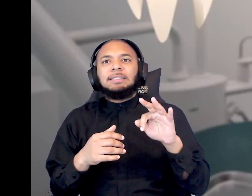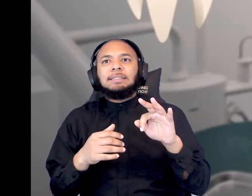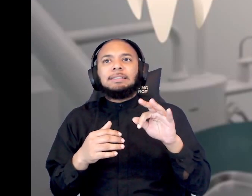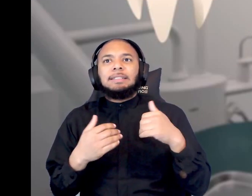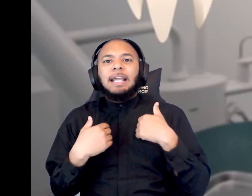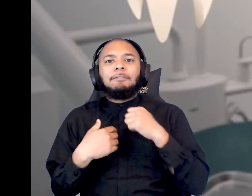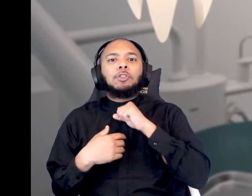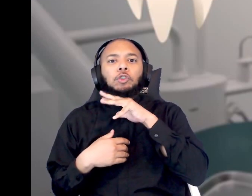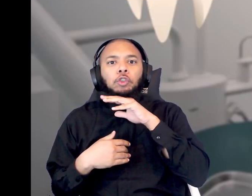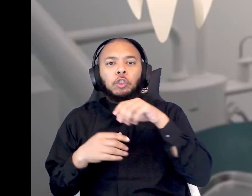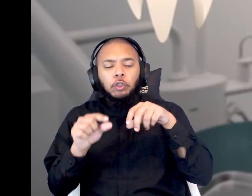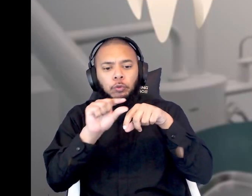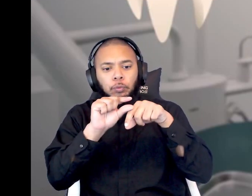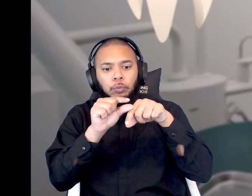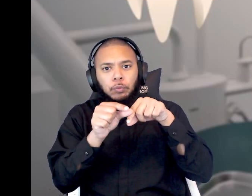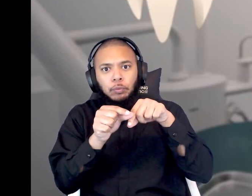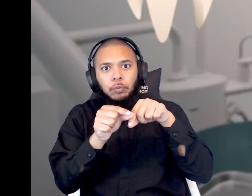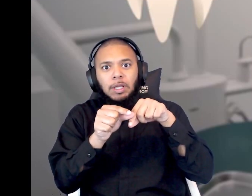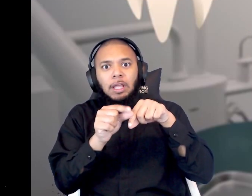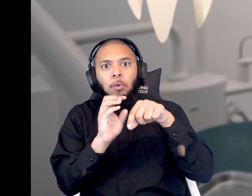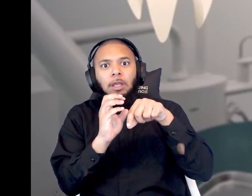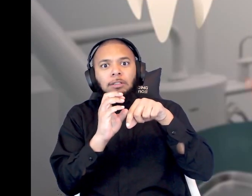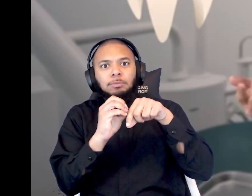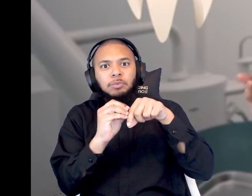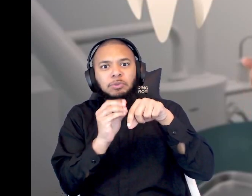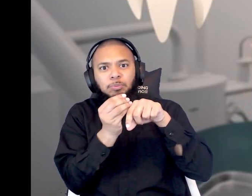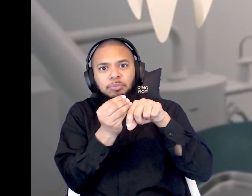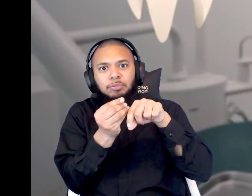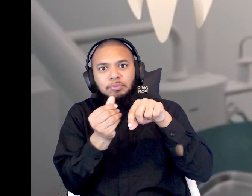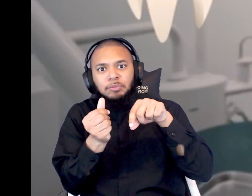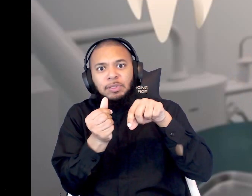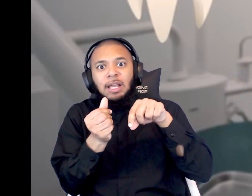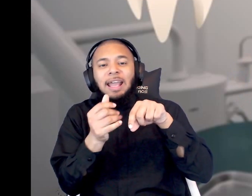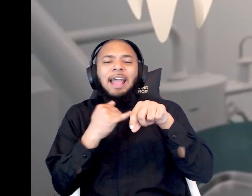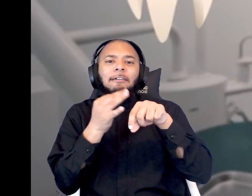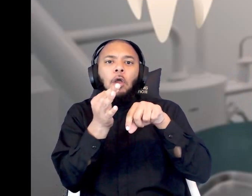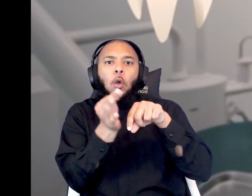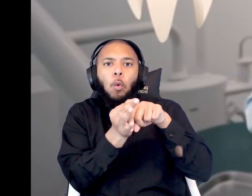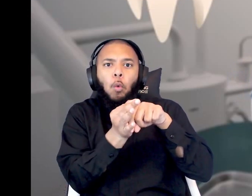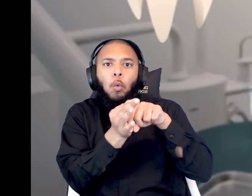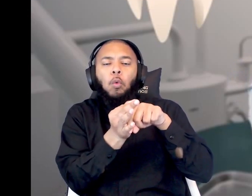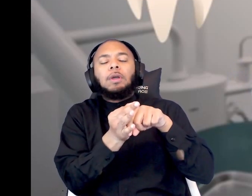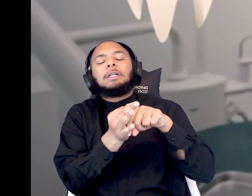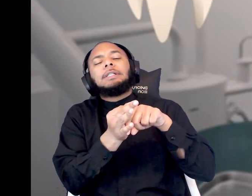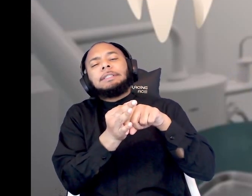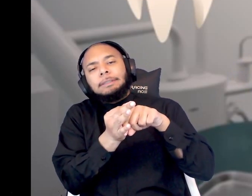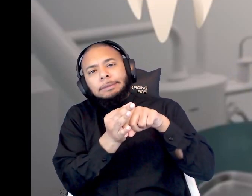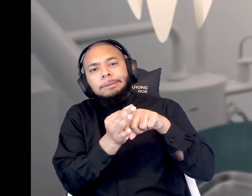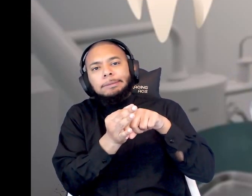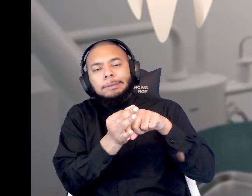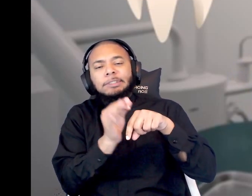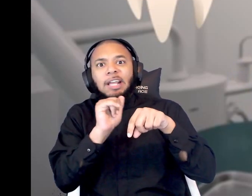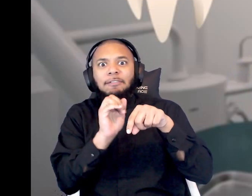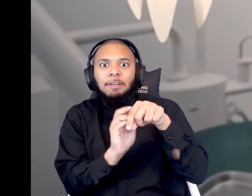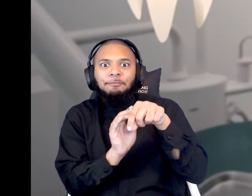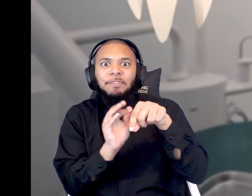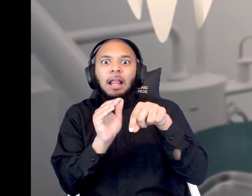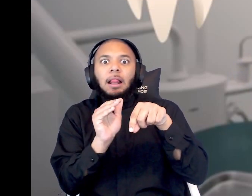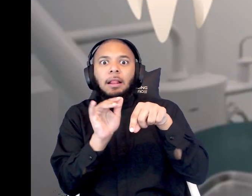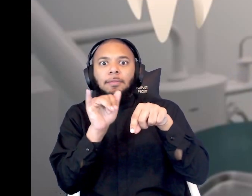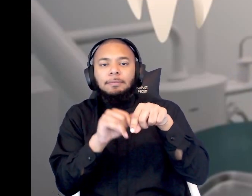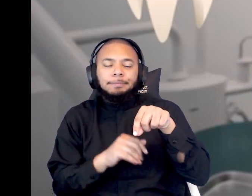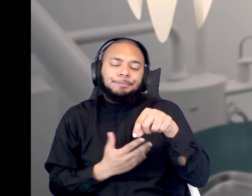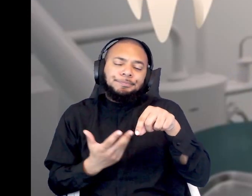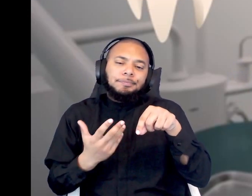erodes the tooth, then you get a cavity. We need to fill those cavities so you don't end up getting an infection in your mouth that can lead to more